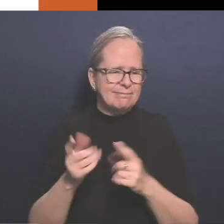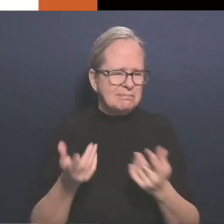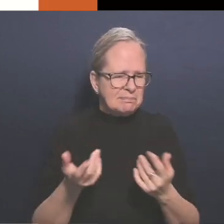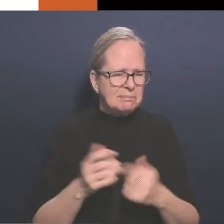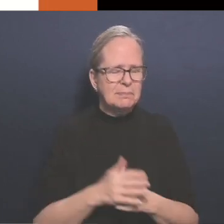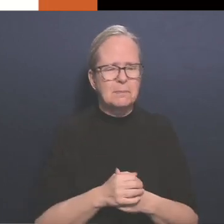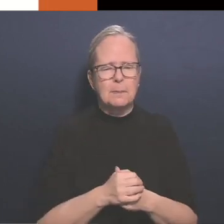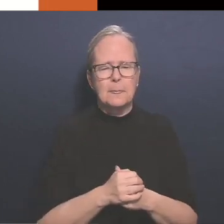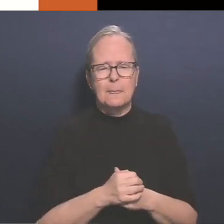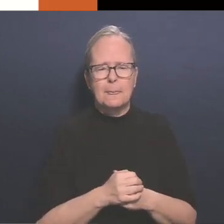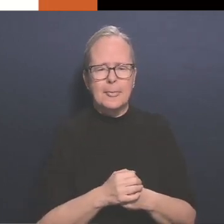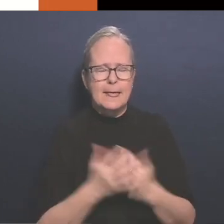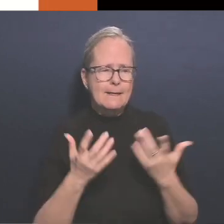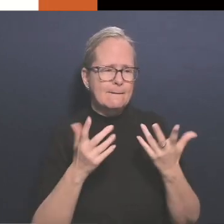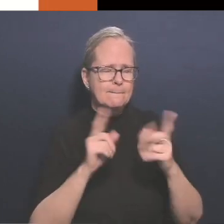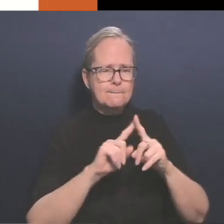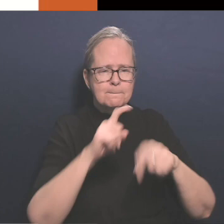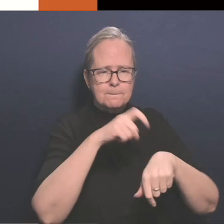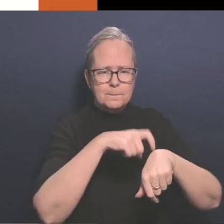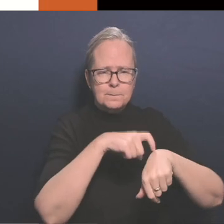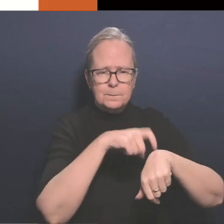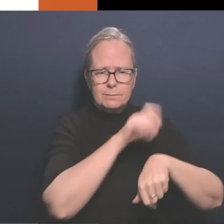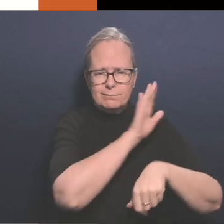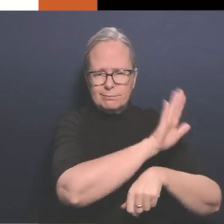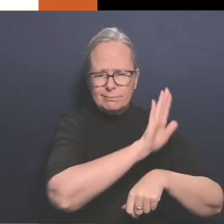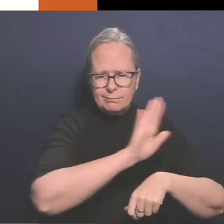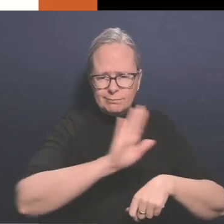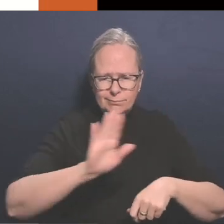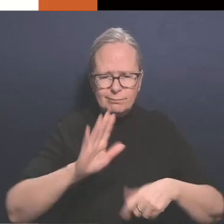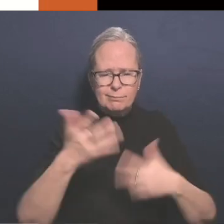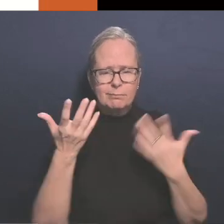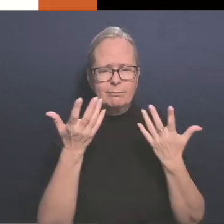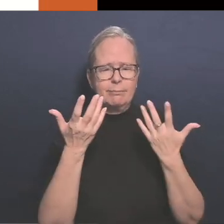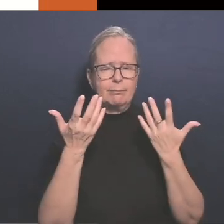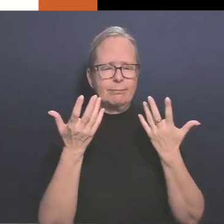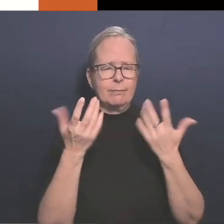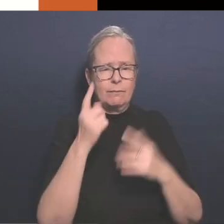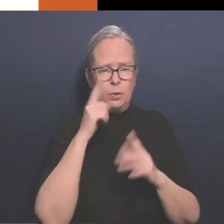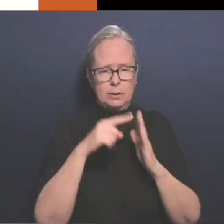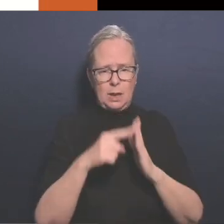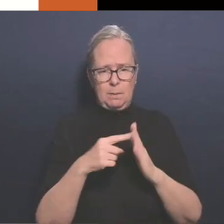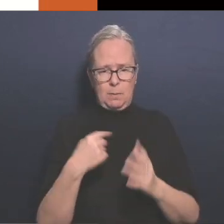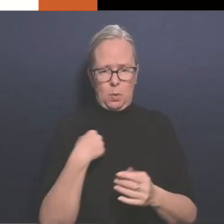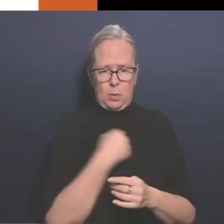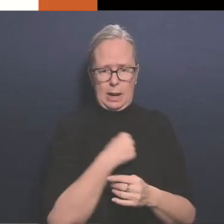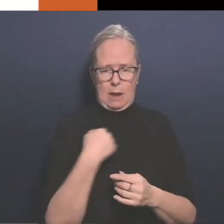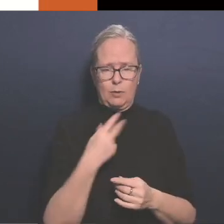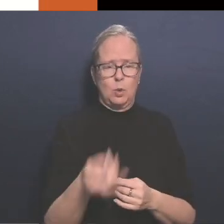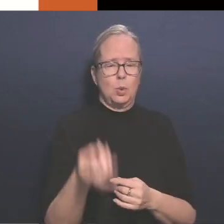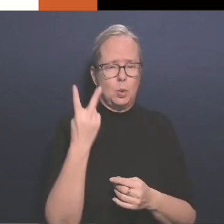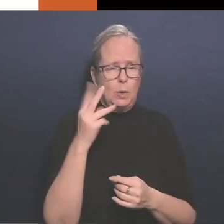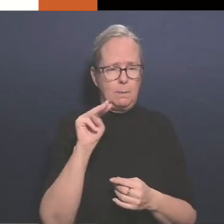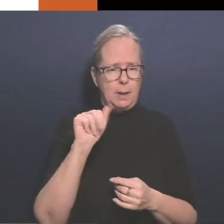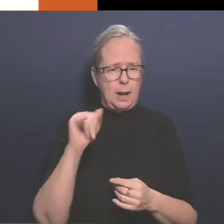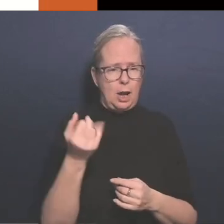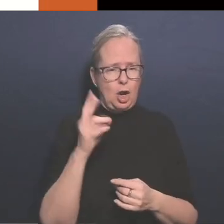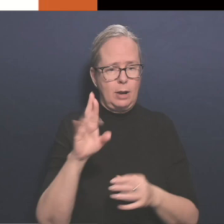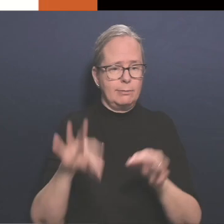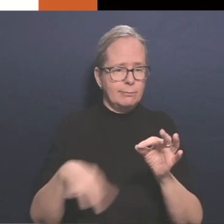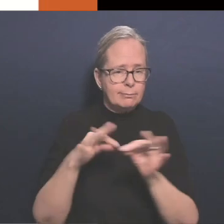benefitswayfinder@prospercanada.org. And we do please encourage you, if as an example, the one that was just mentioned, if you do know of a